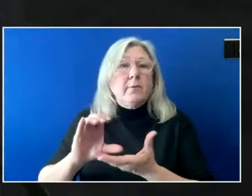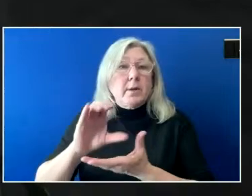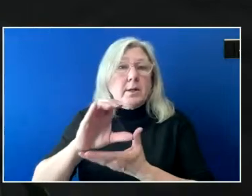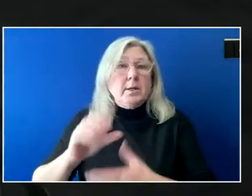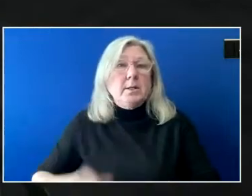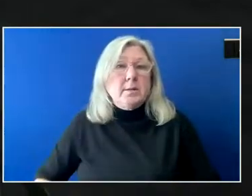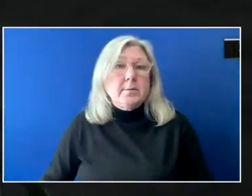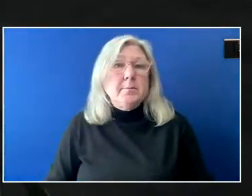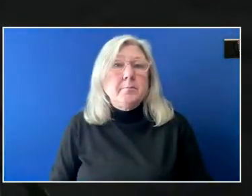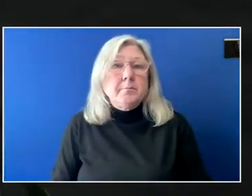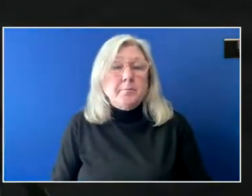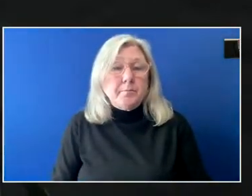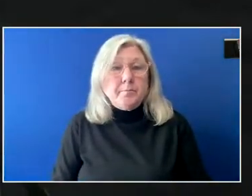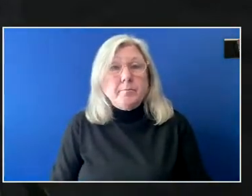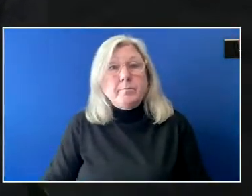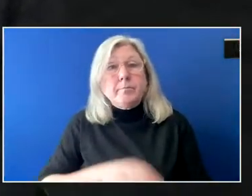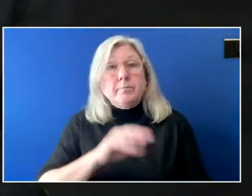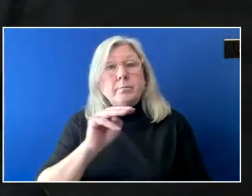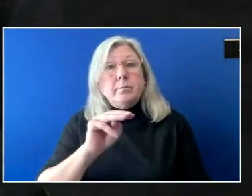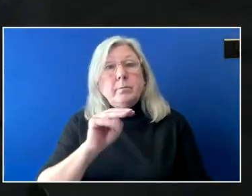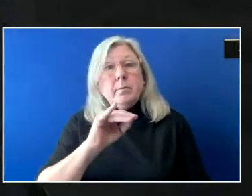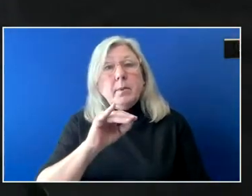funding M